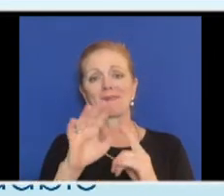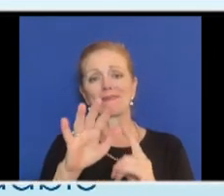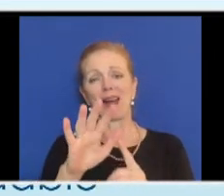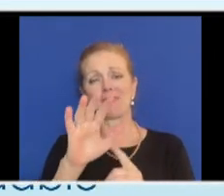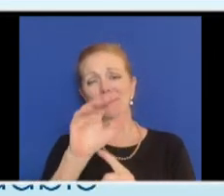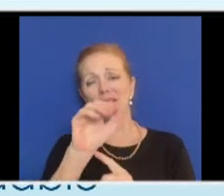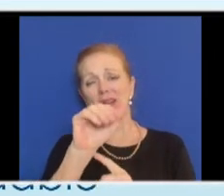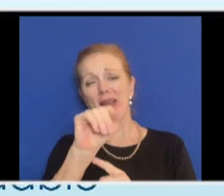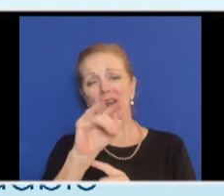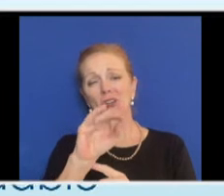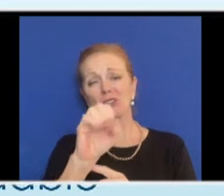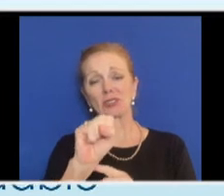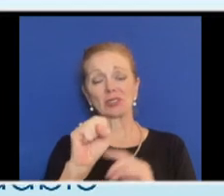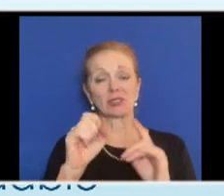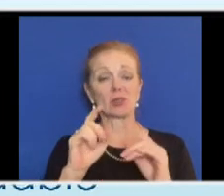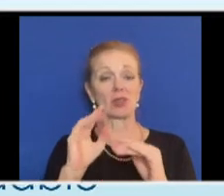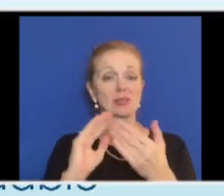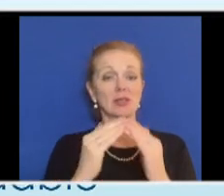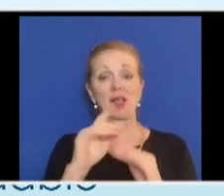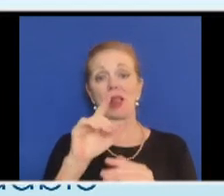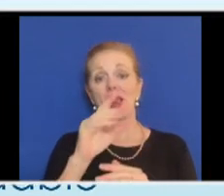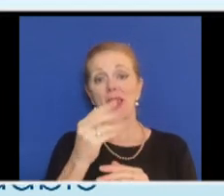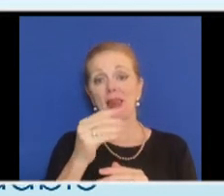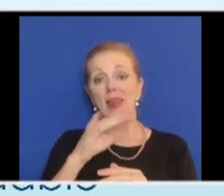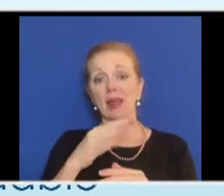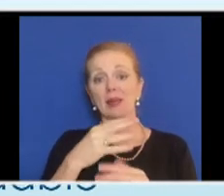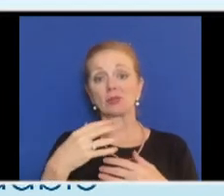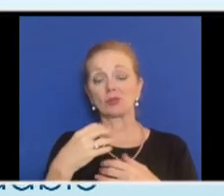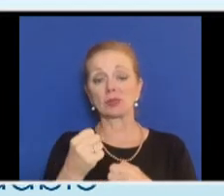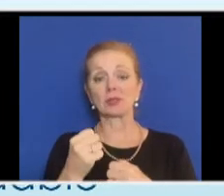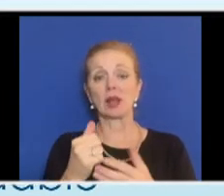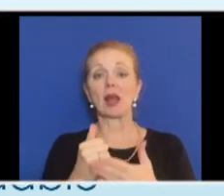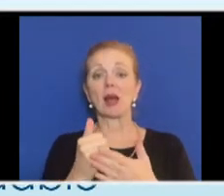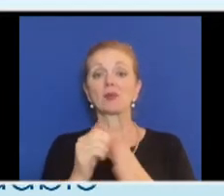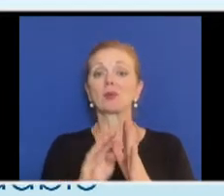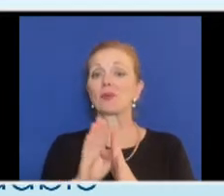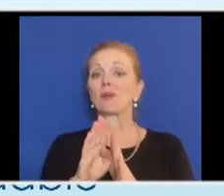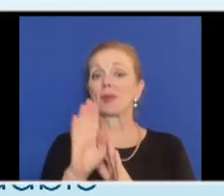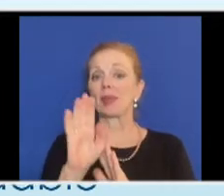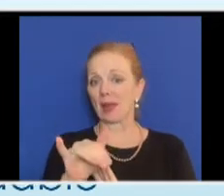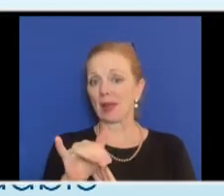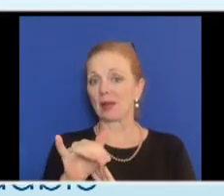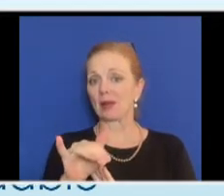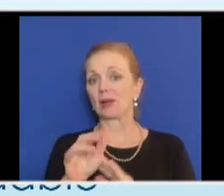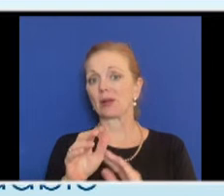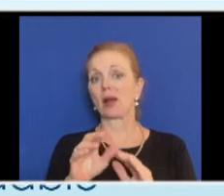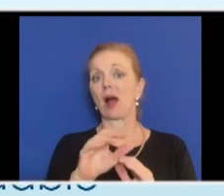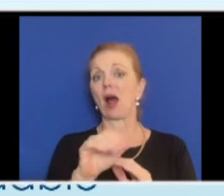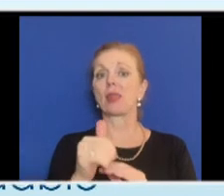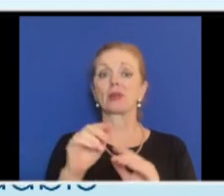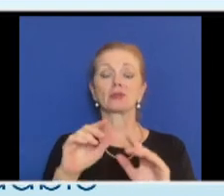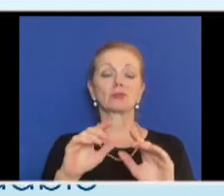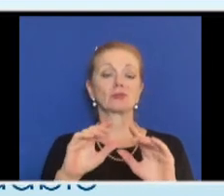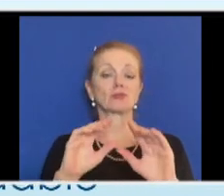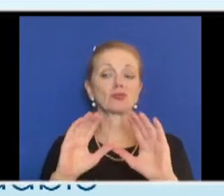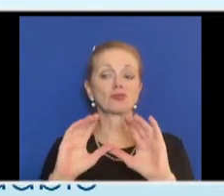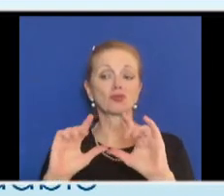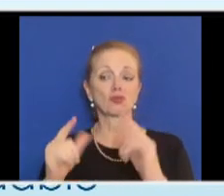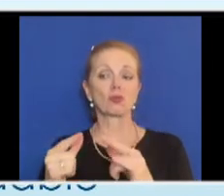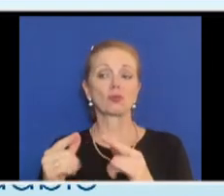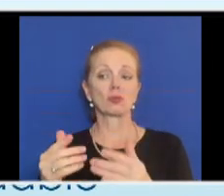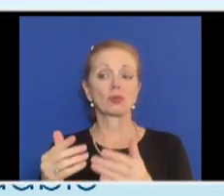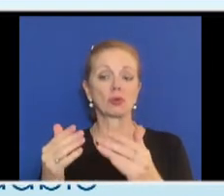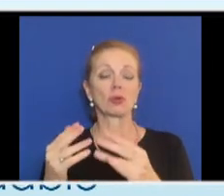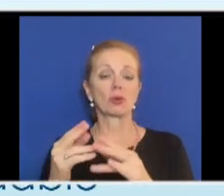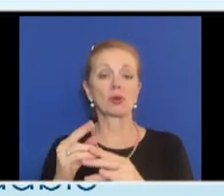to the city or a land trust and kind of help with the development of that for another organization to provide units so uh